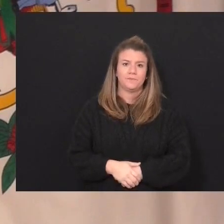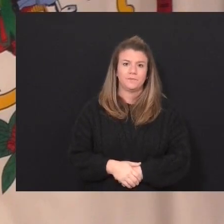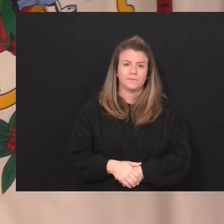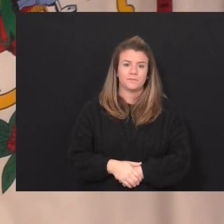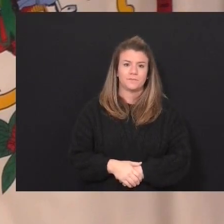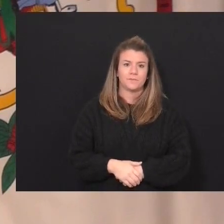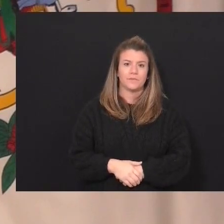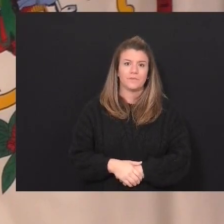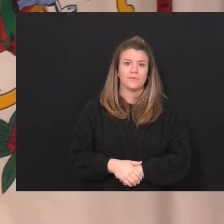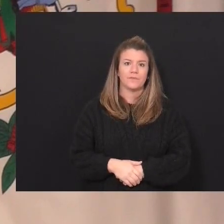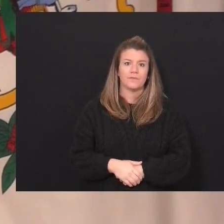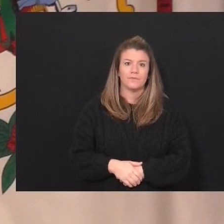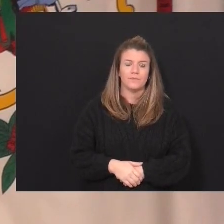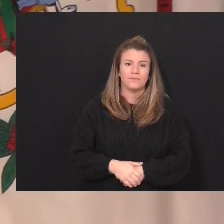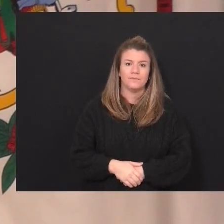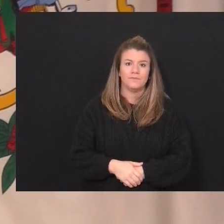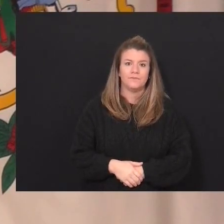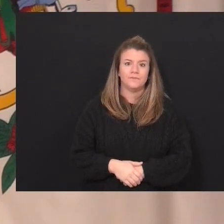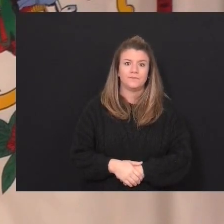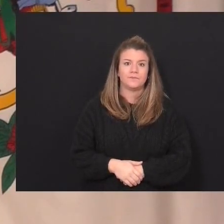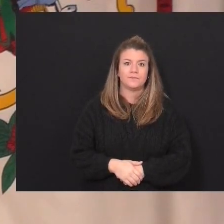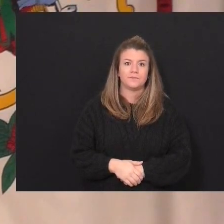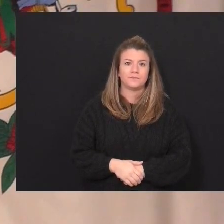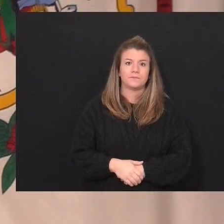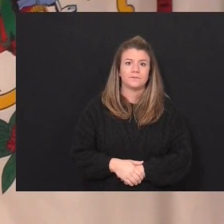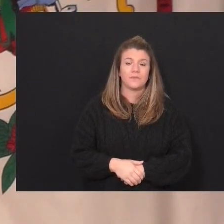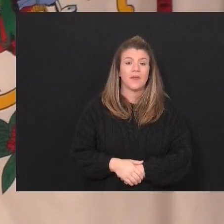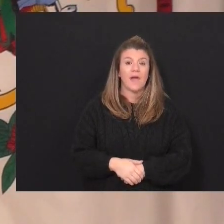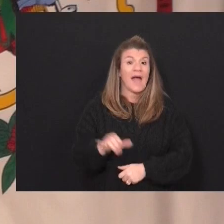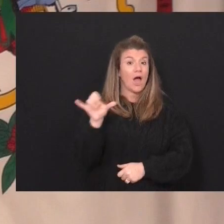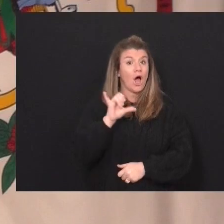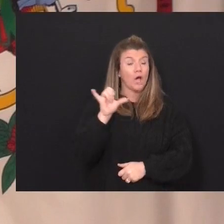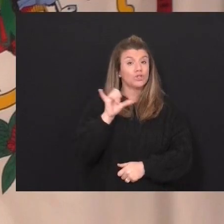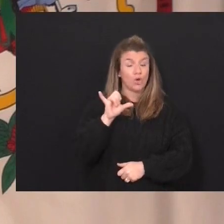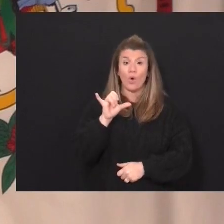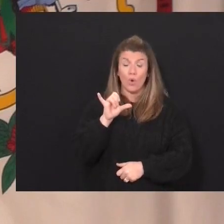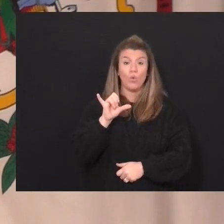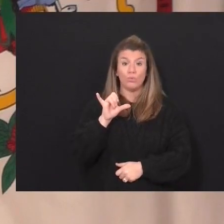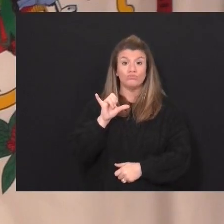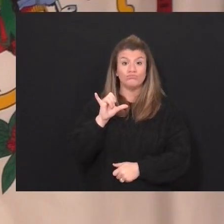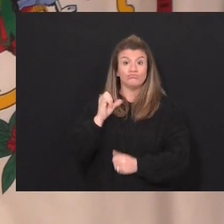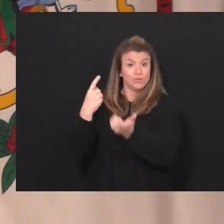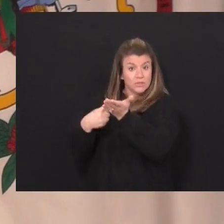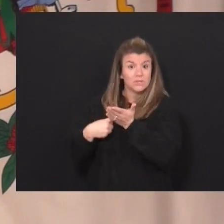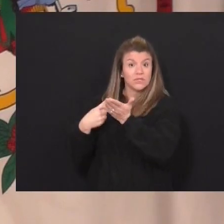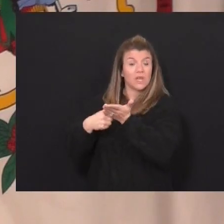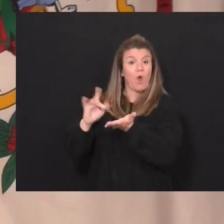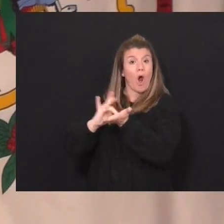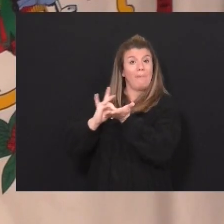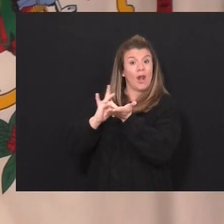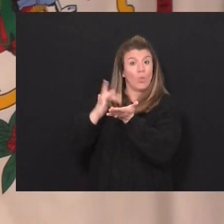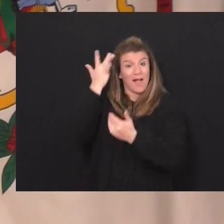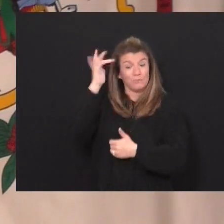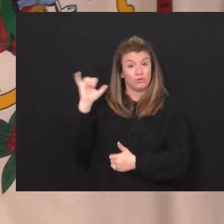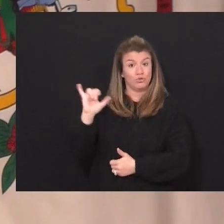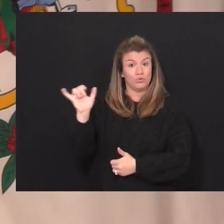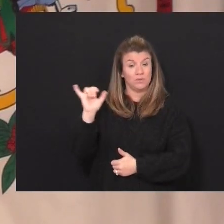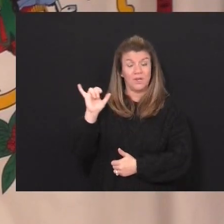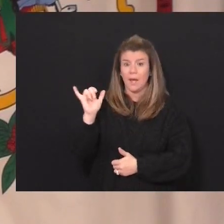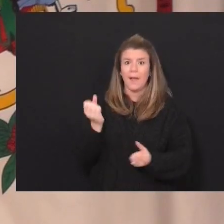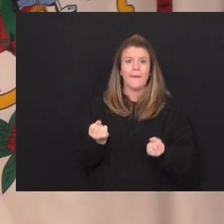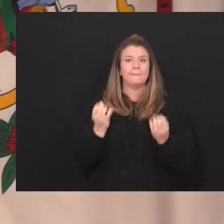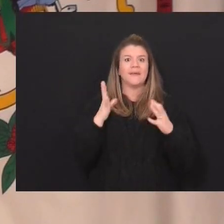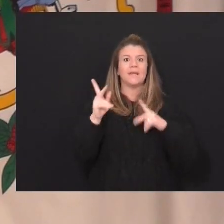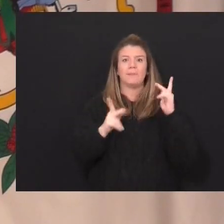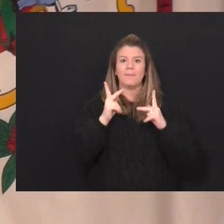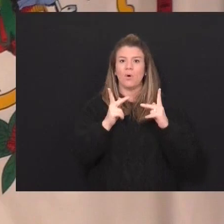I've asked our medical experts, because I've been bombarded with basically requests to extend